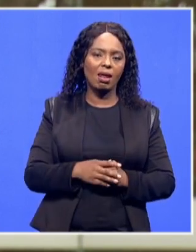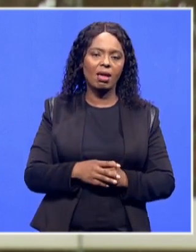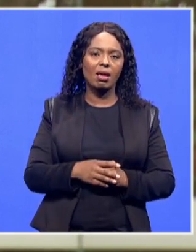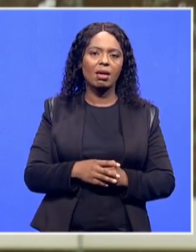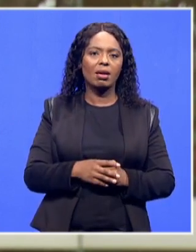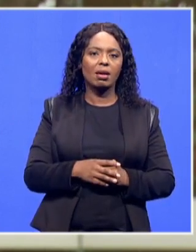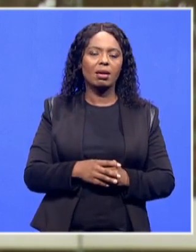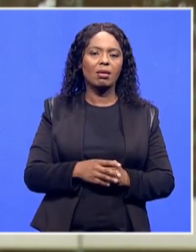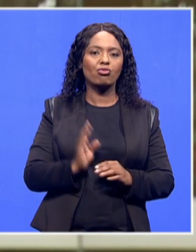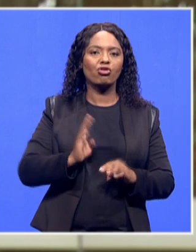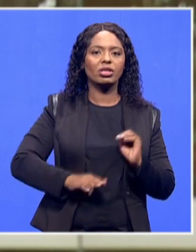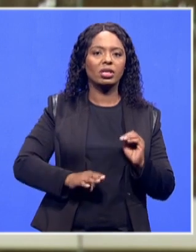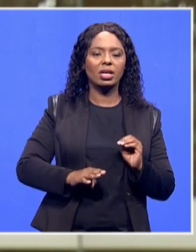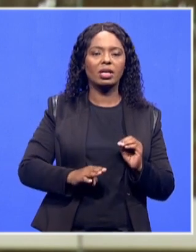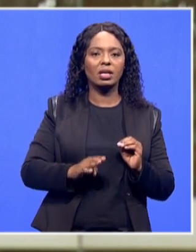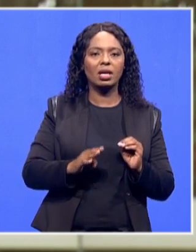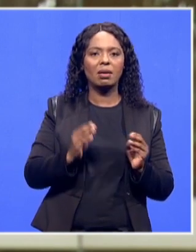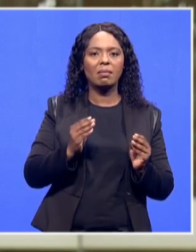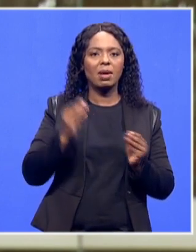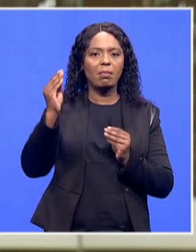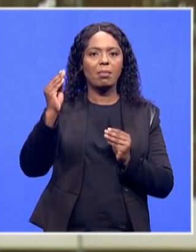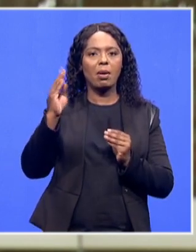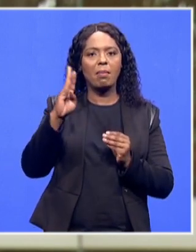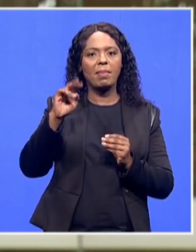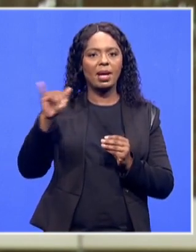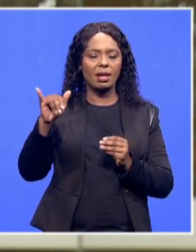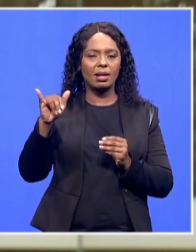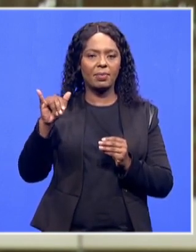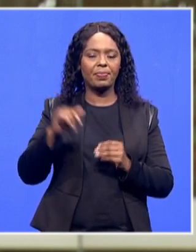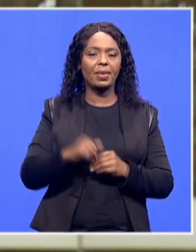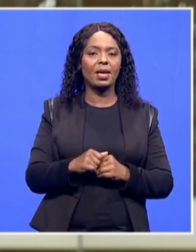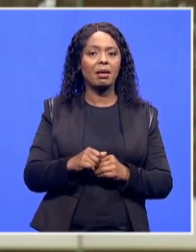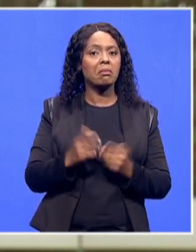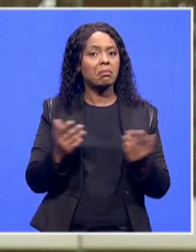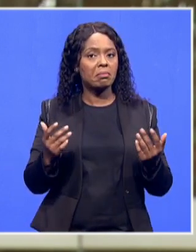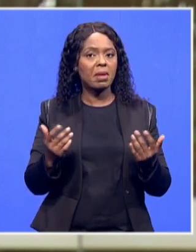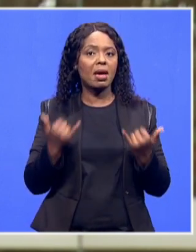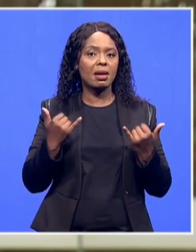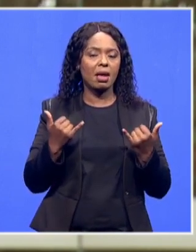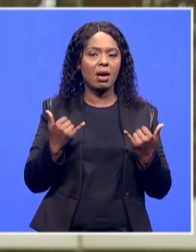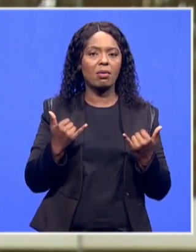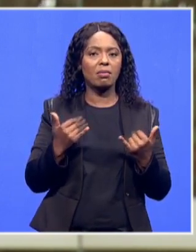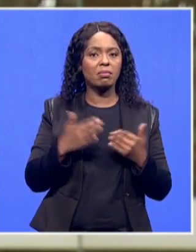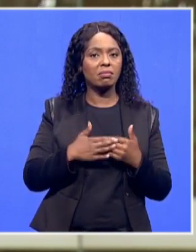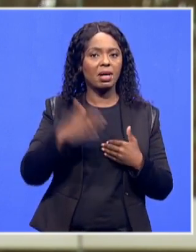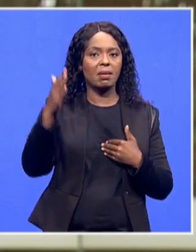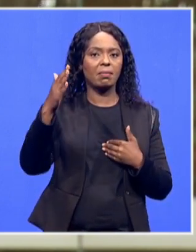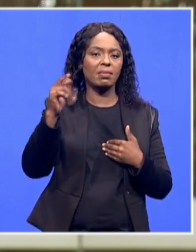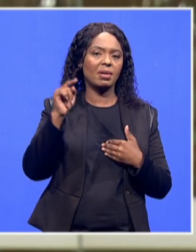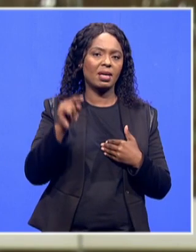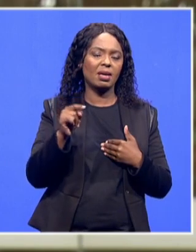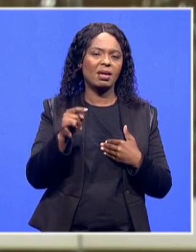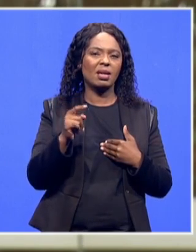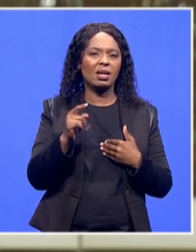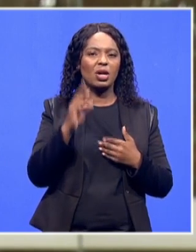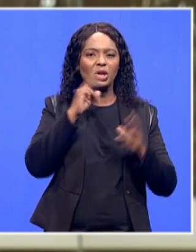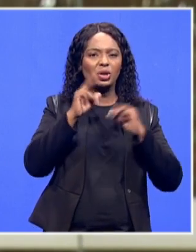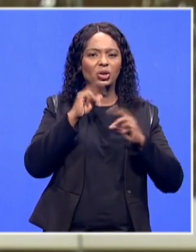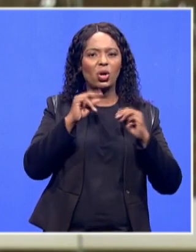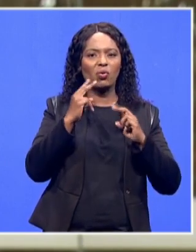prosecute that was handed over to advocate Billy Downer. In the eventuality that it does go further, just talk to our viewers about